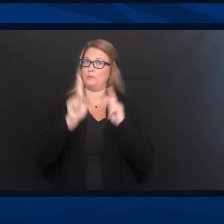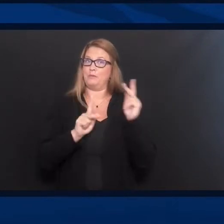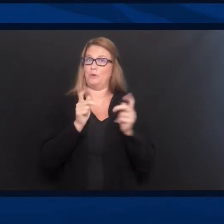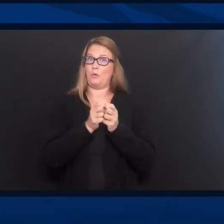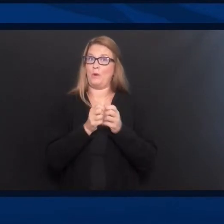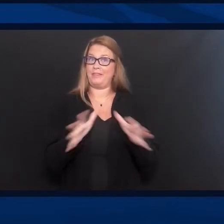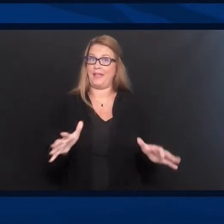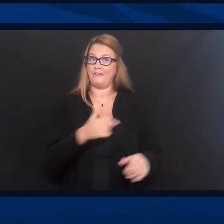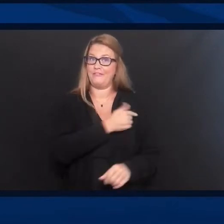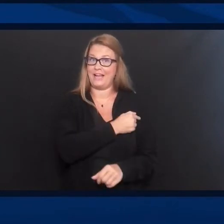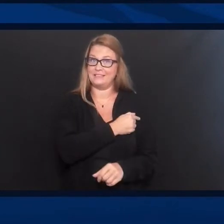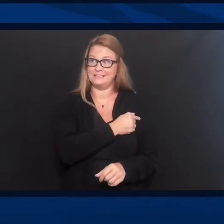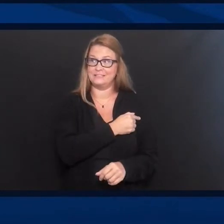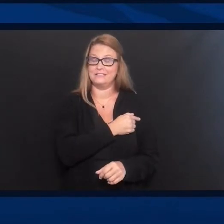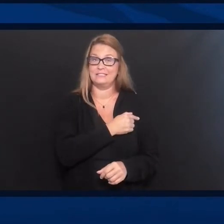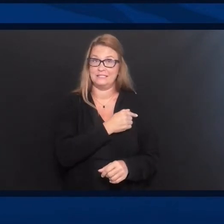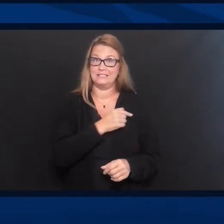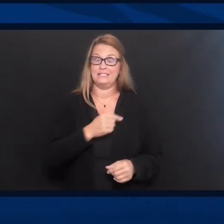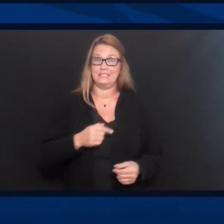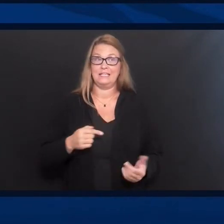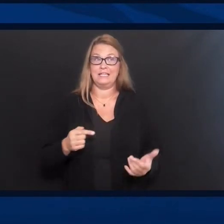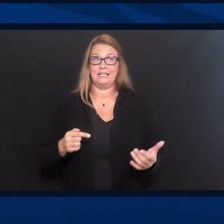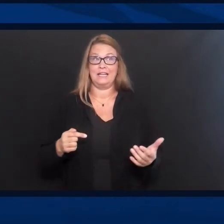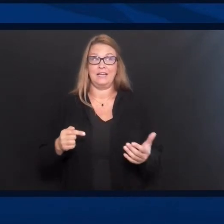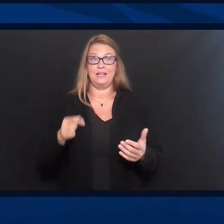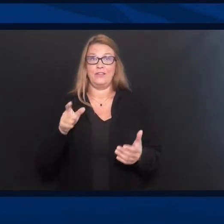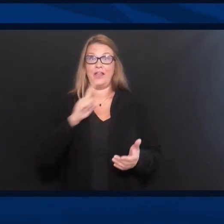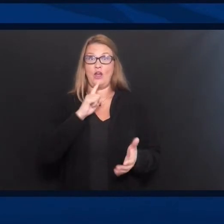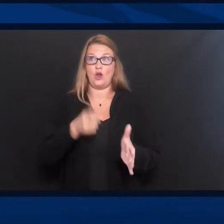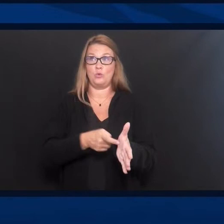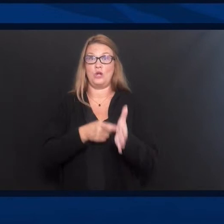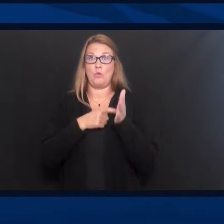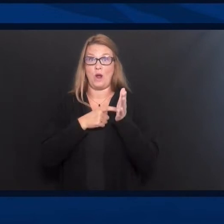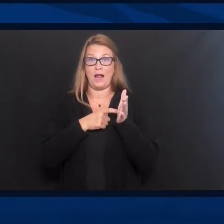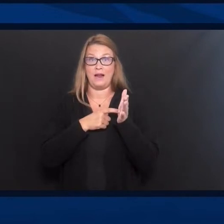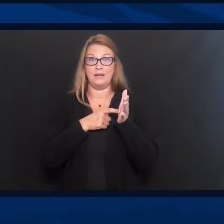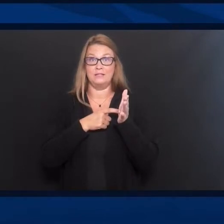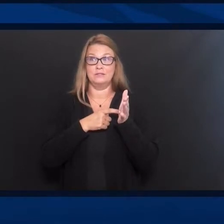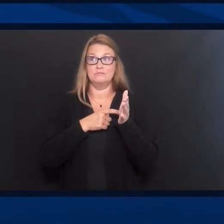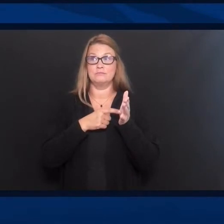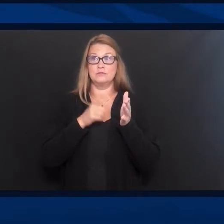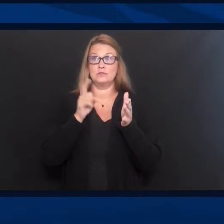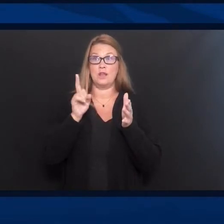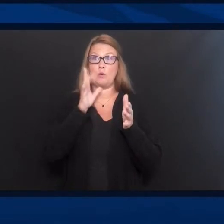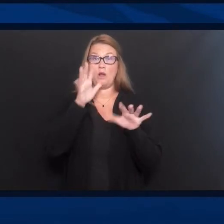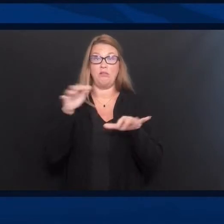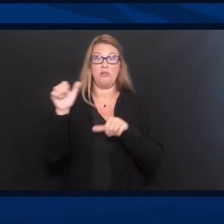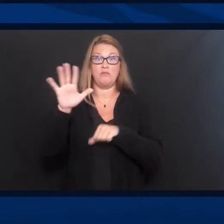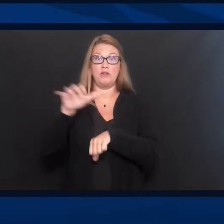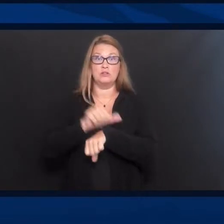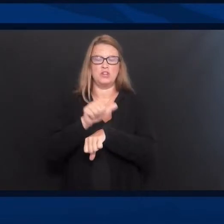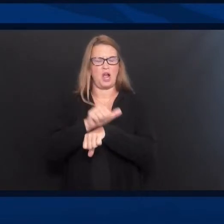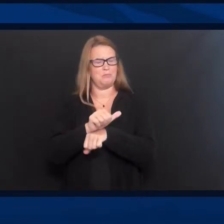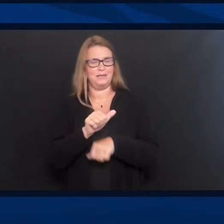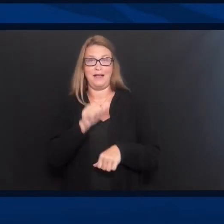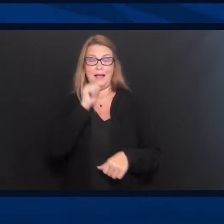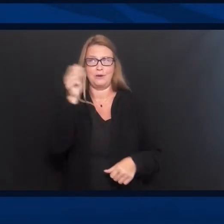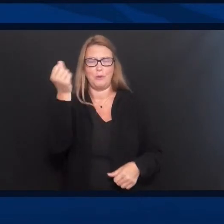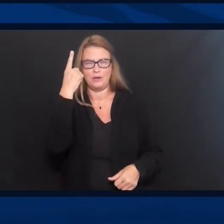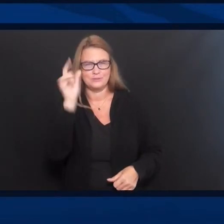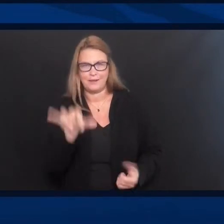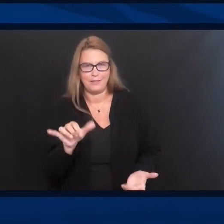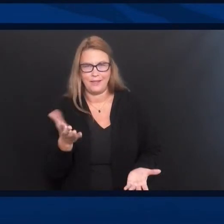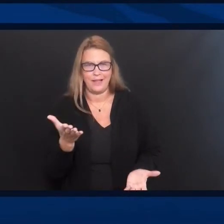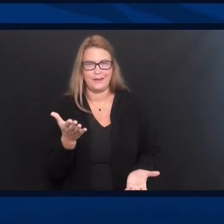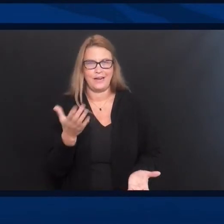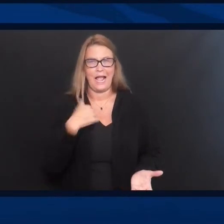an even vocal group that says if they're required, they're going to walk out of their jobs. I don't get it, and